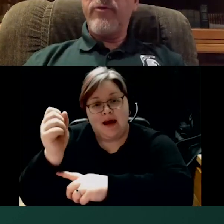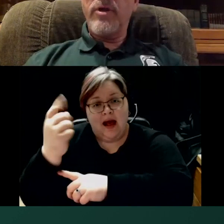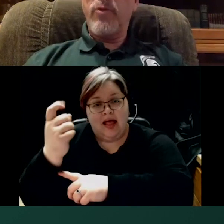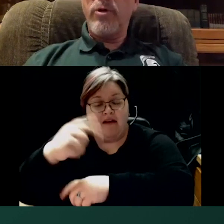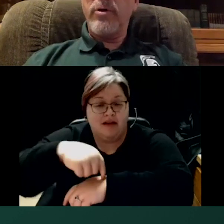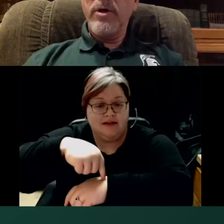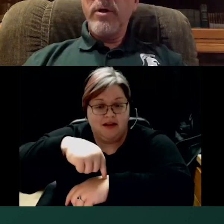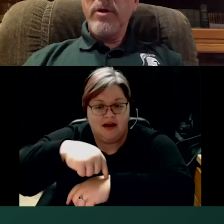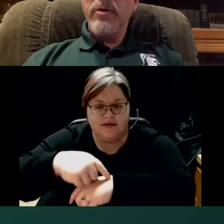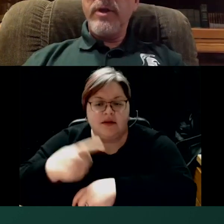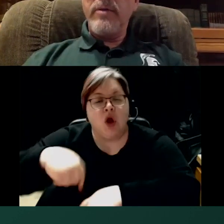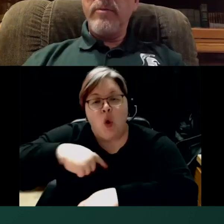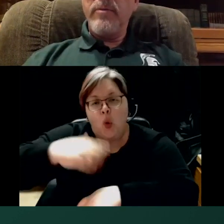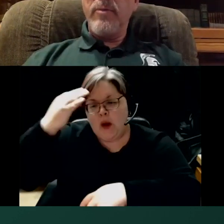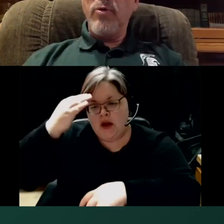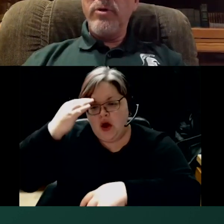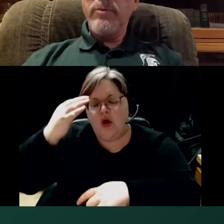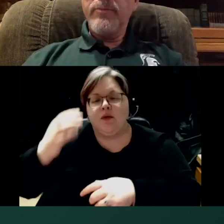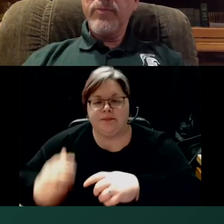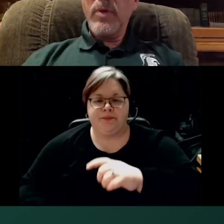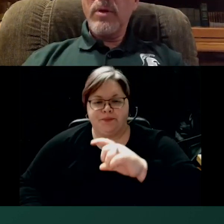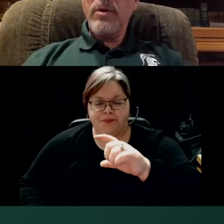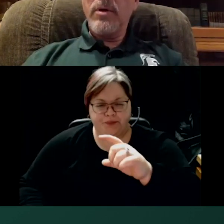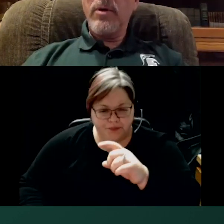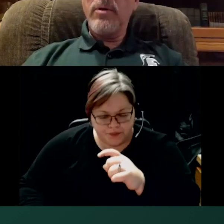that at first quarter, the moon,